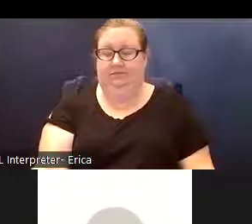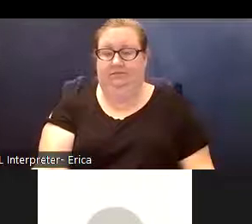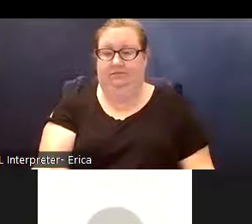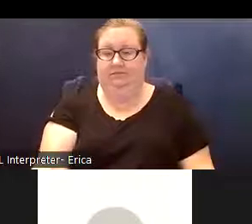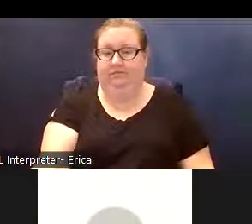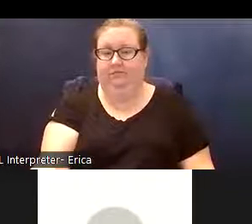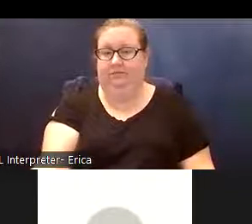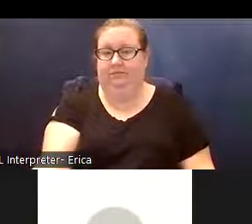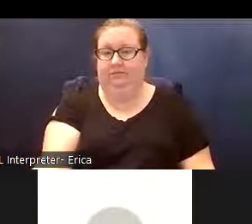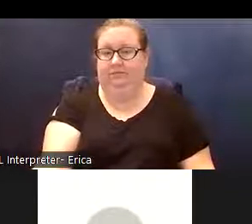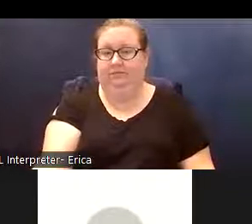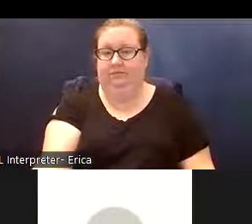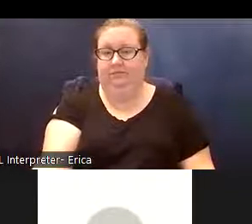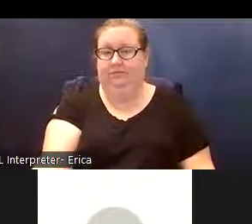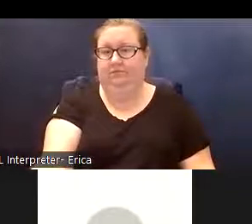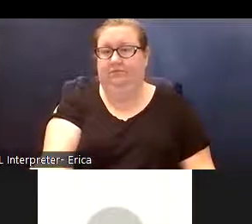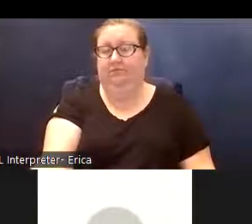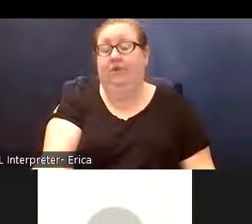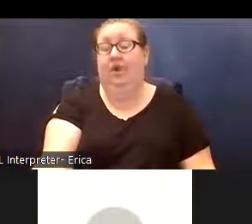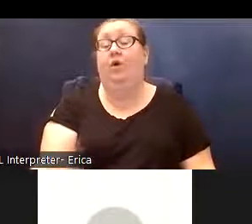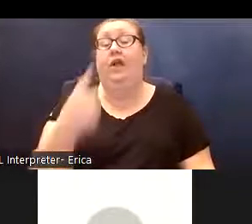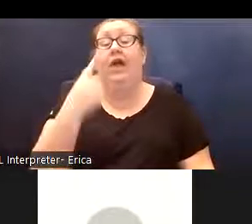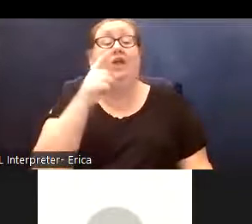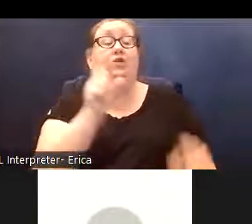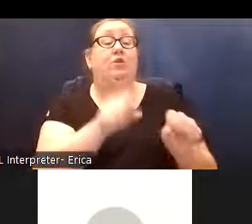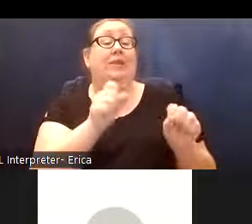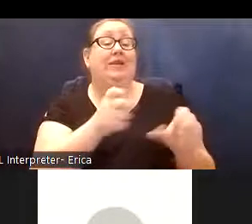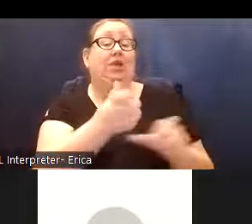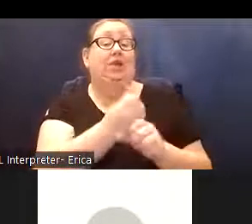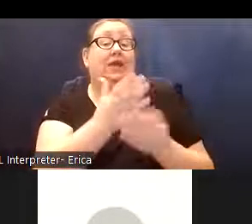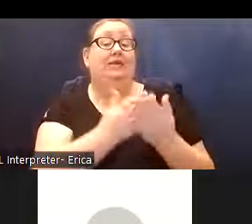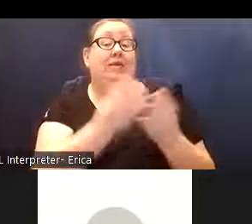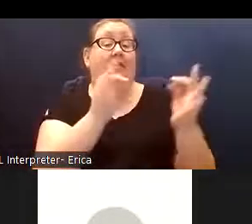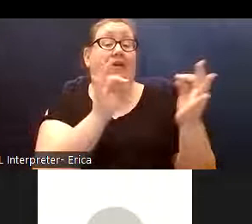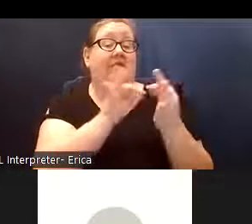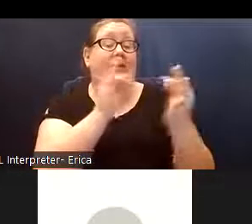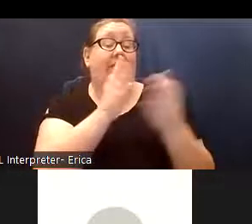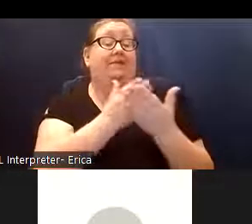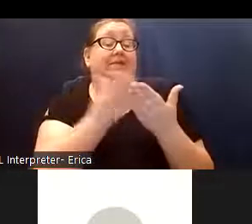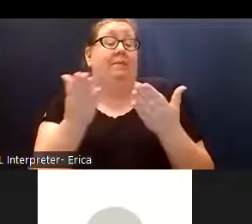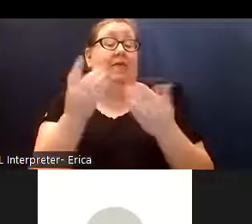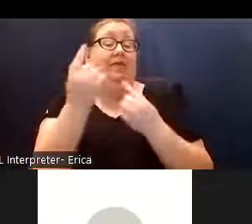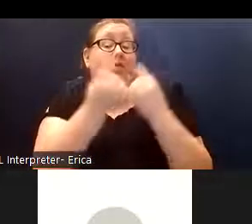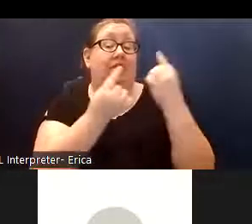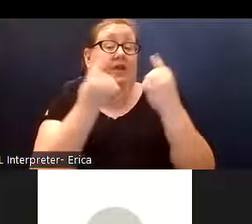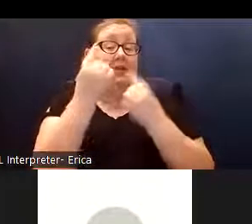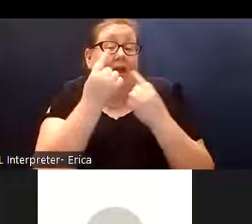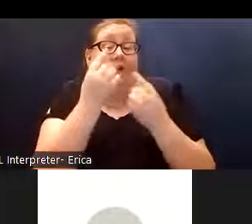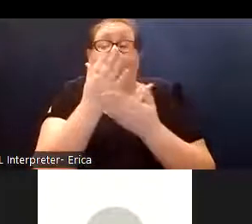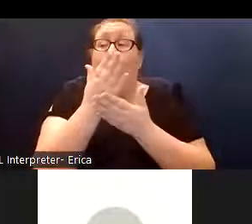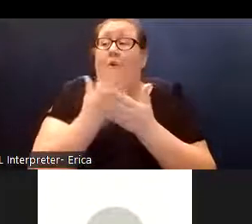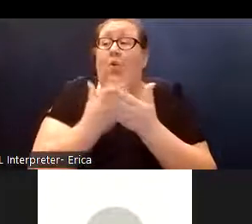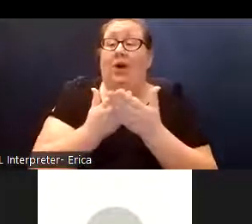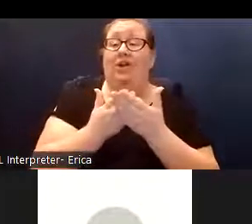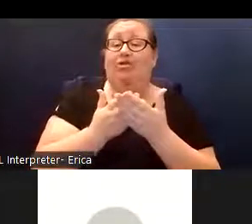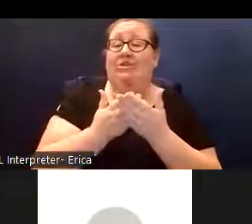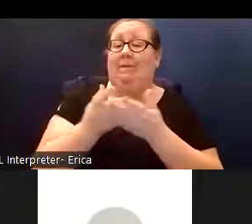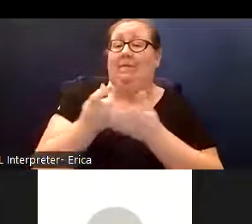potentially get some feedback. Some things that you can think about are what are some of the trade-offs that